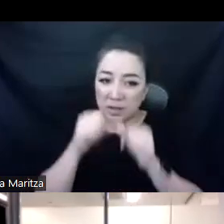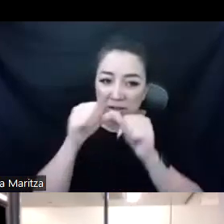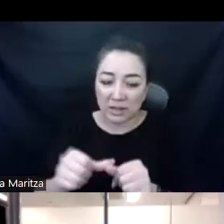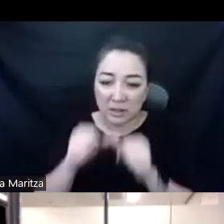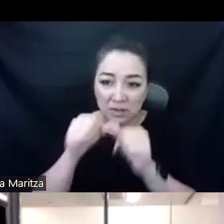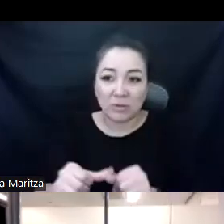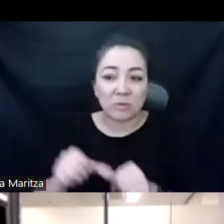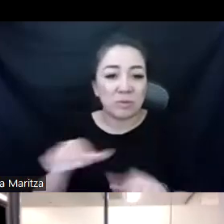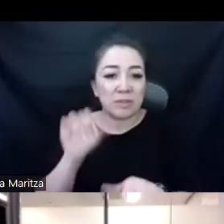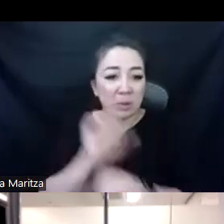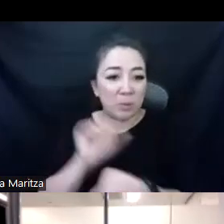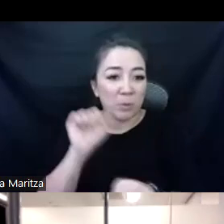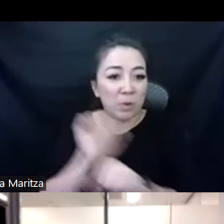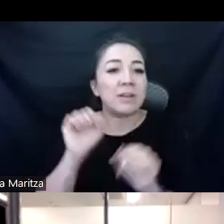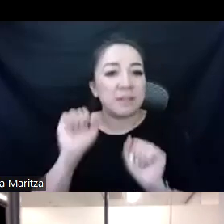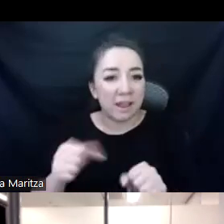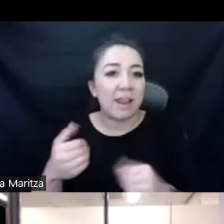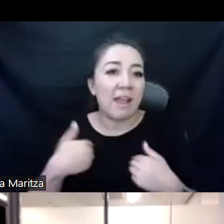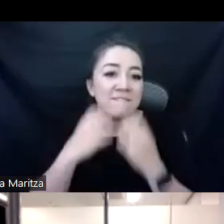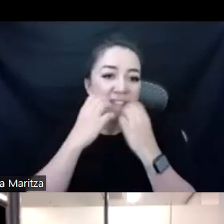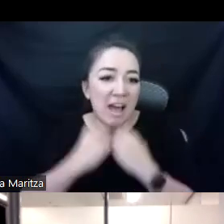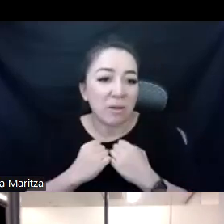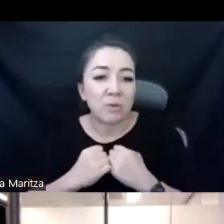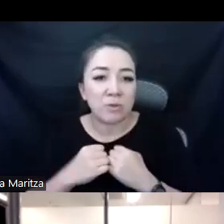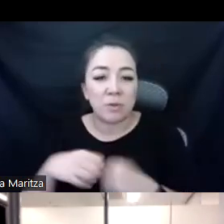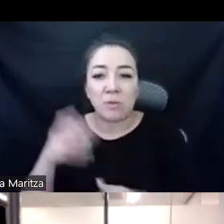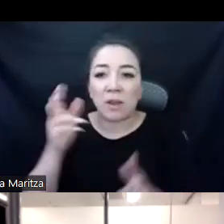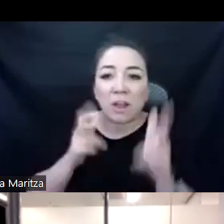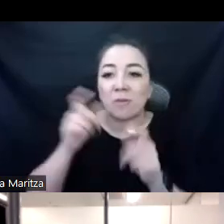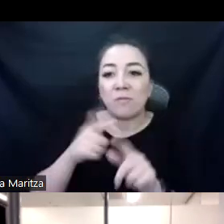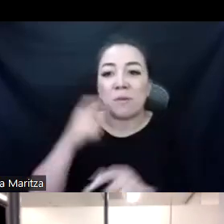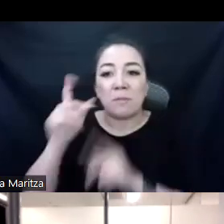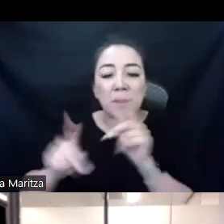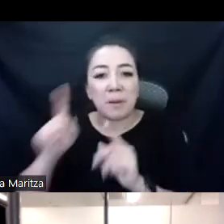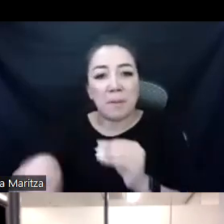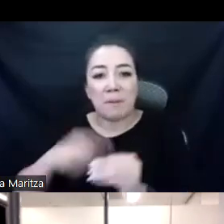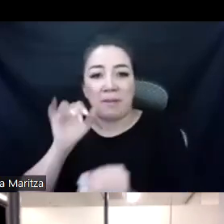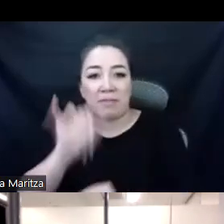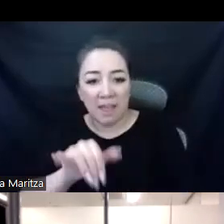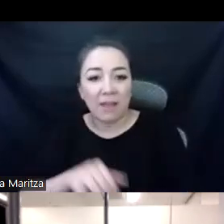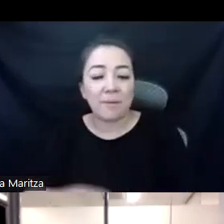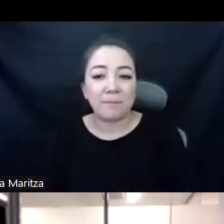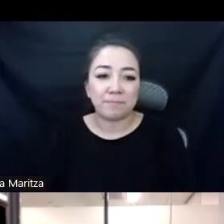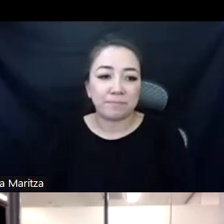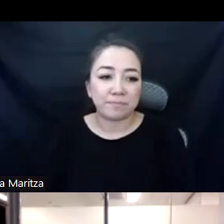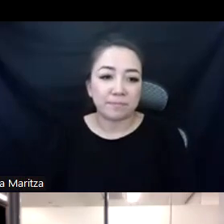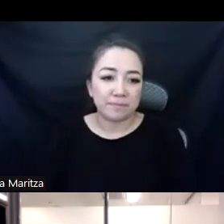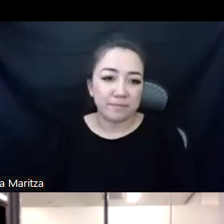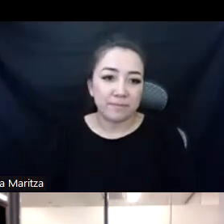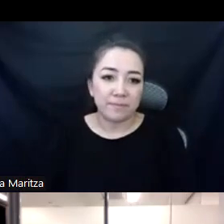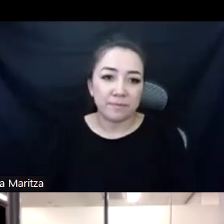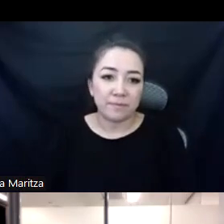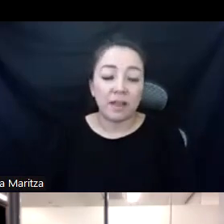that work could have value, is what I heard from people about that.